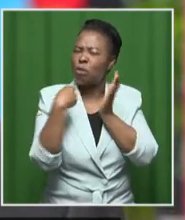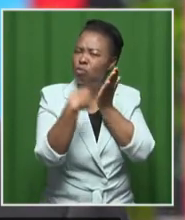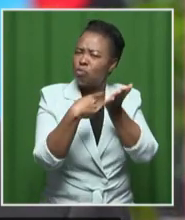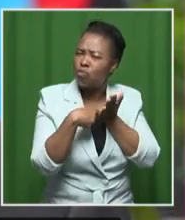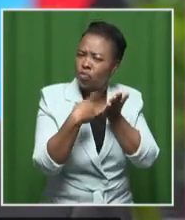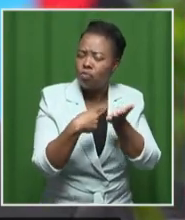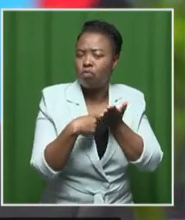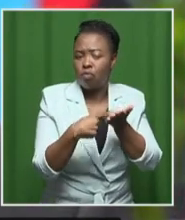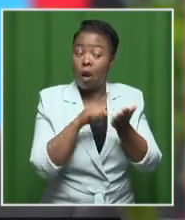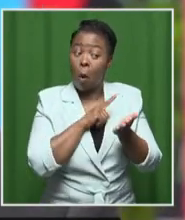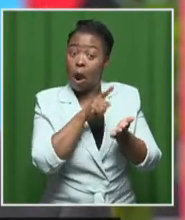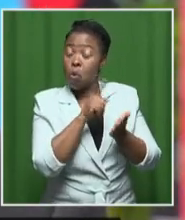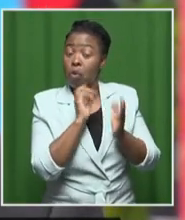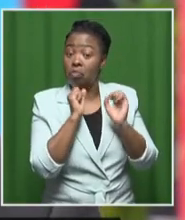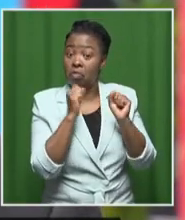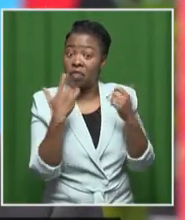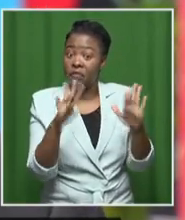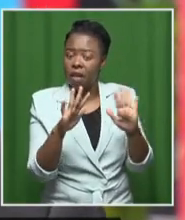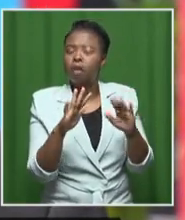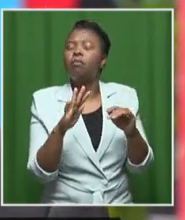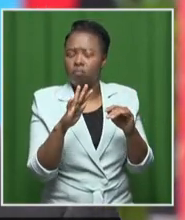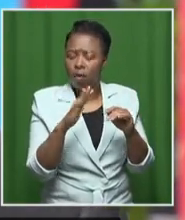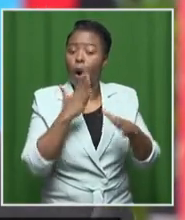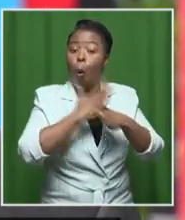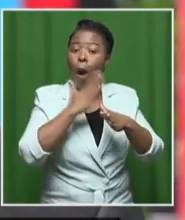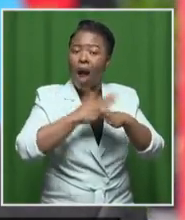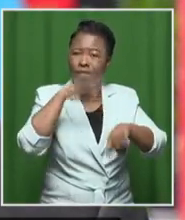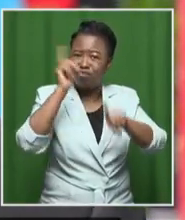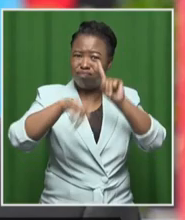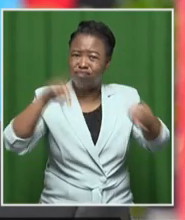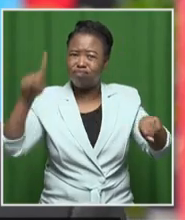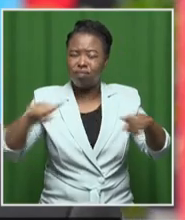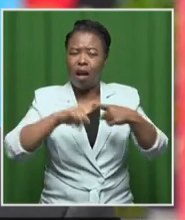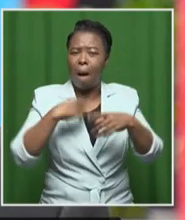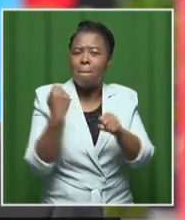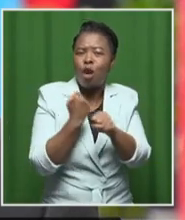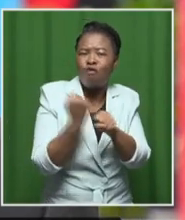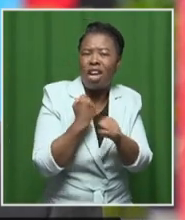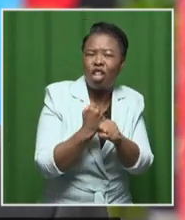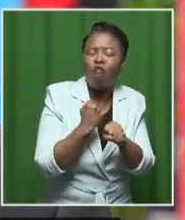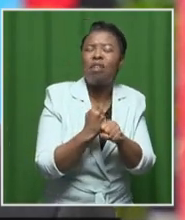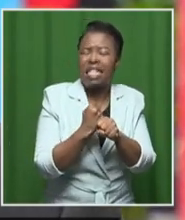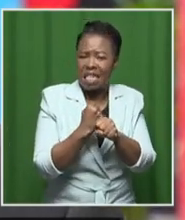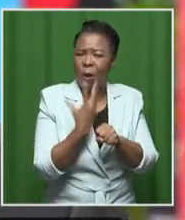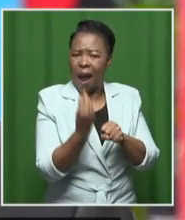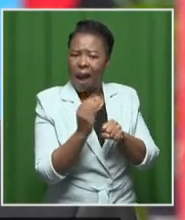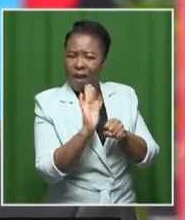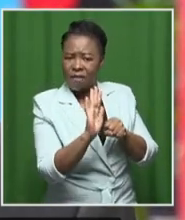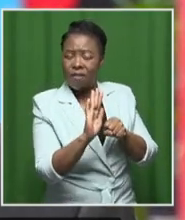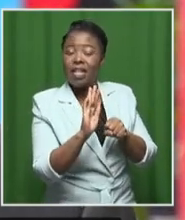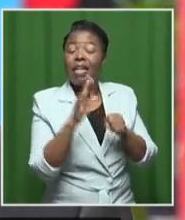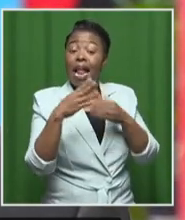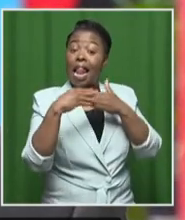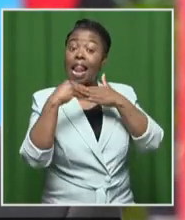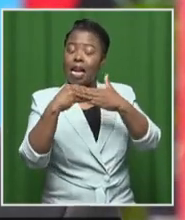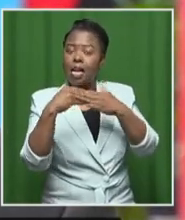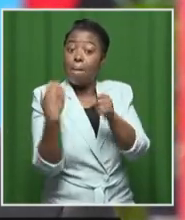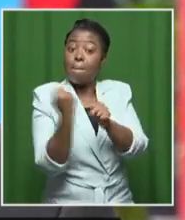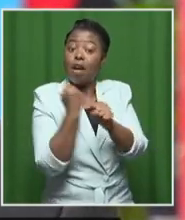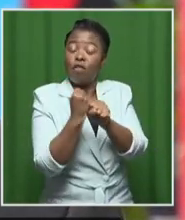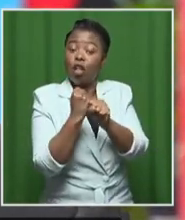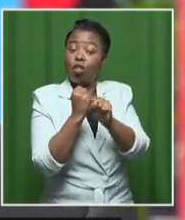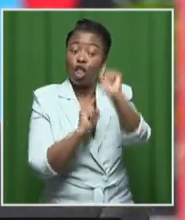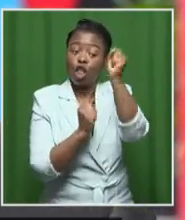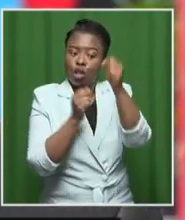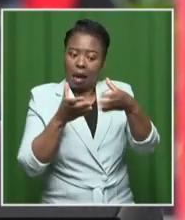you pointed out, there are various work streams. You have manufacturing. That's where leaders in the manufacturing